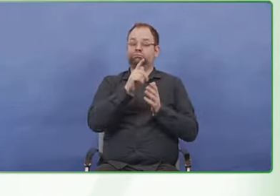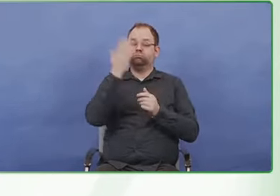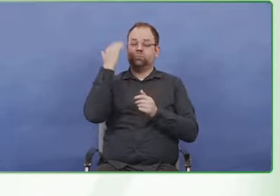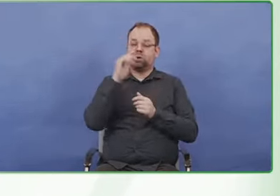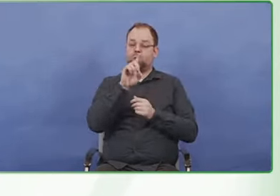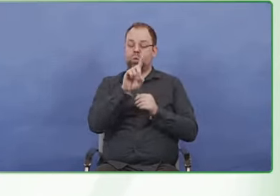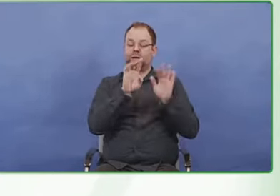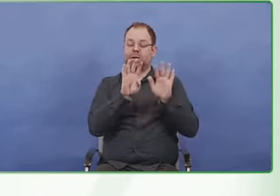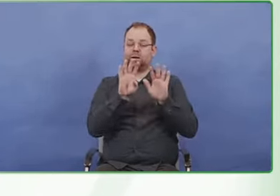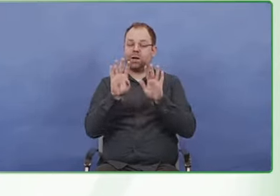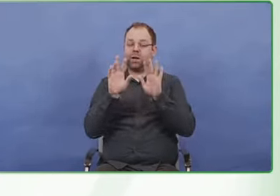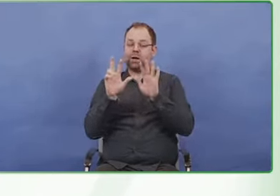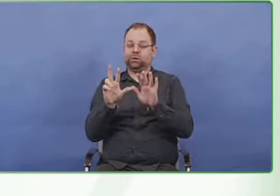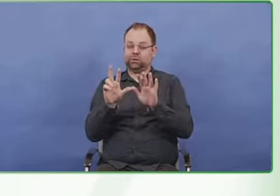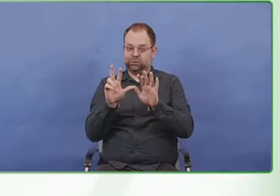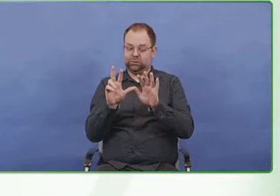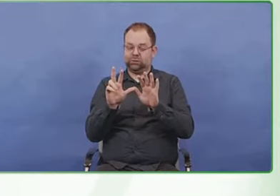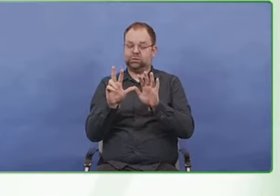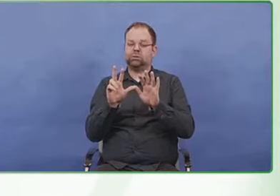balance.